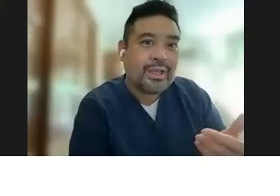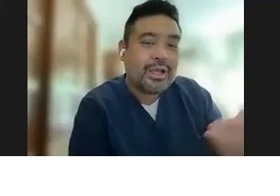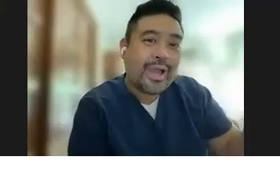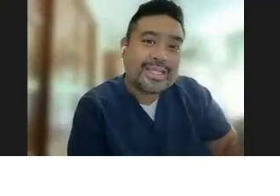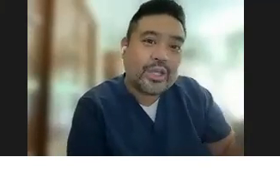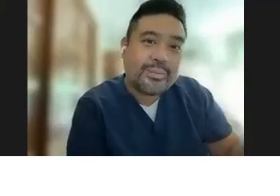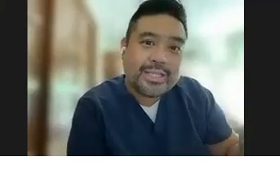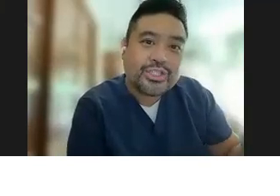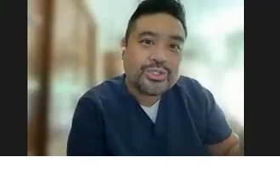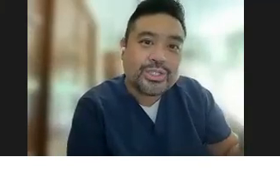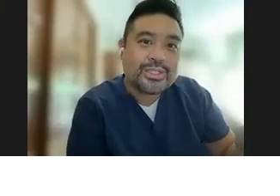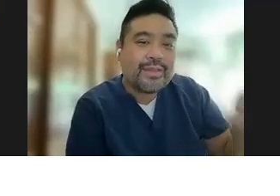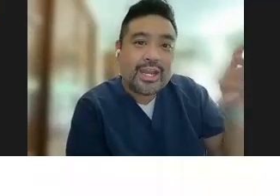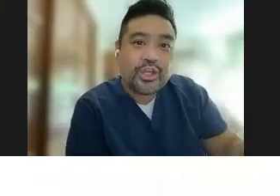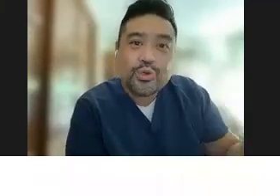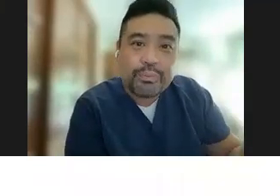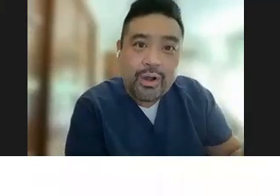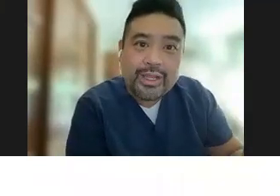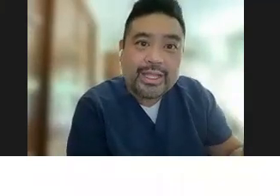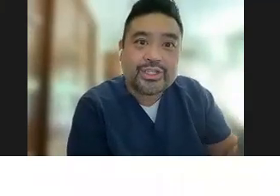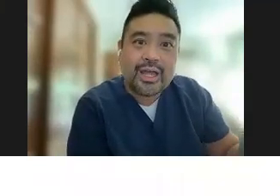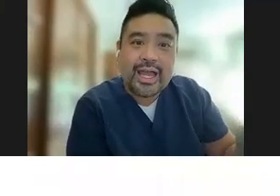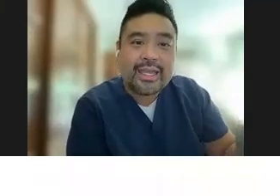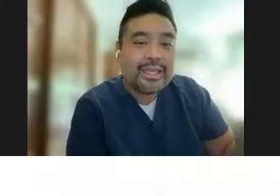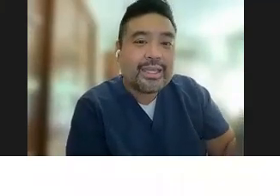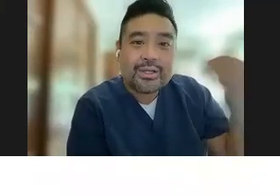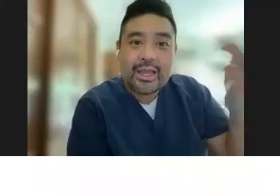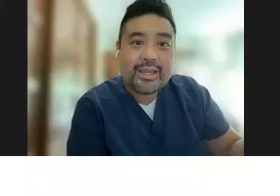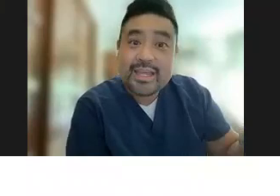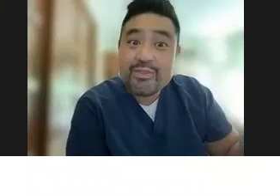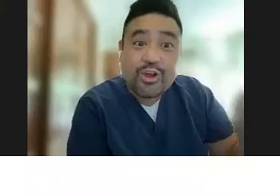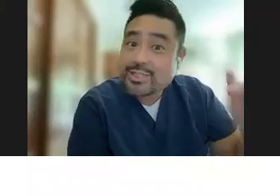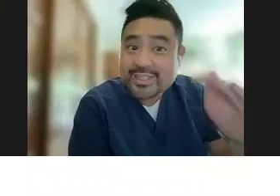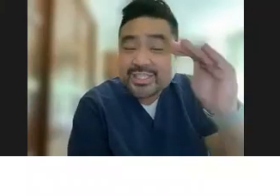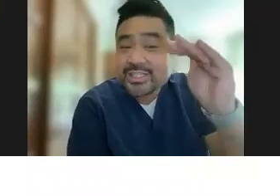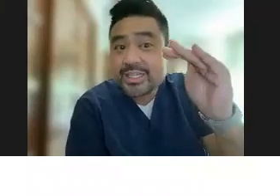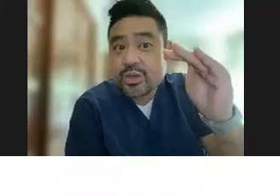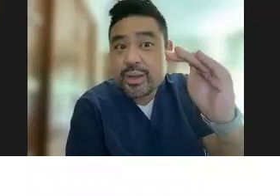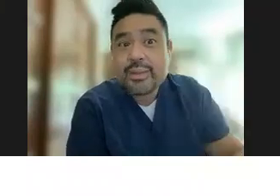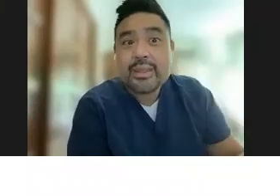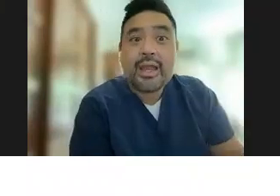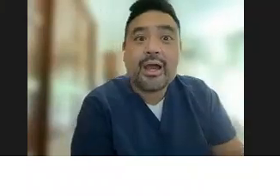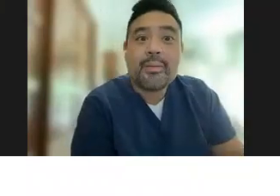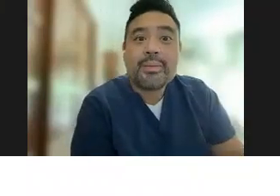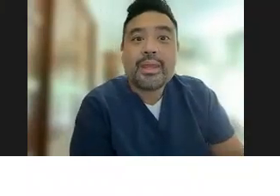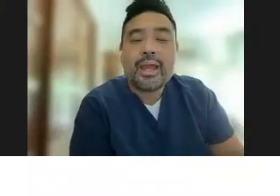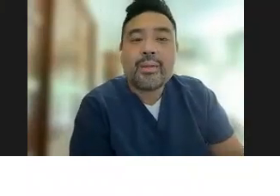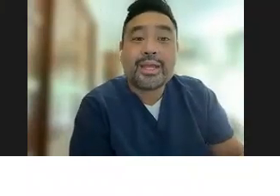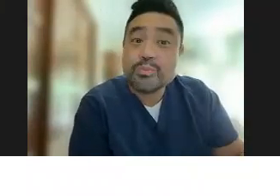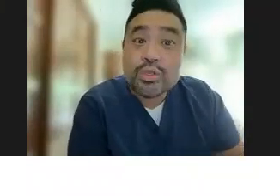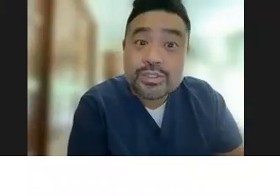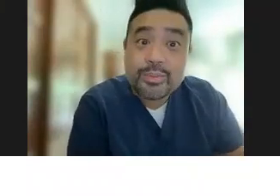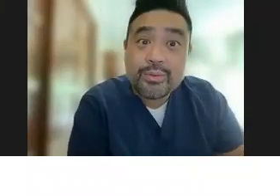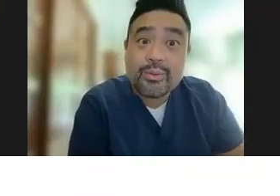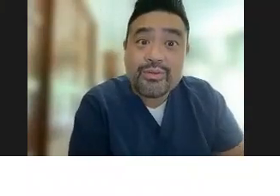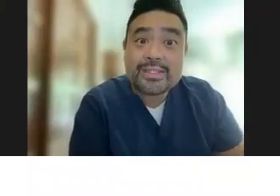example, well, I can tell you in Massachusetts, they had a huge party in July, yet their hospitalizations didn't go up.